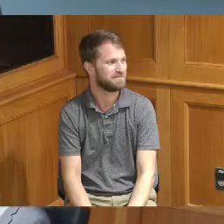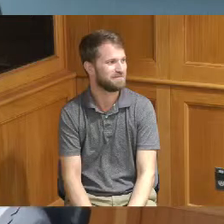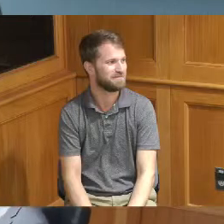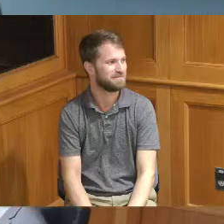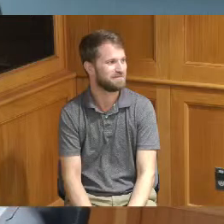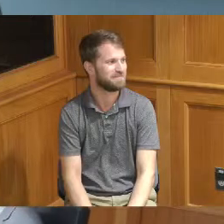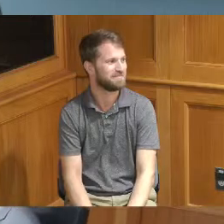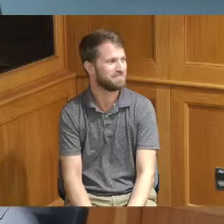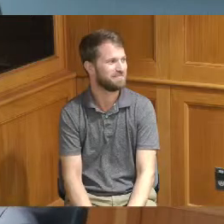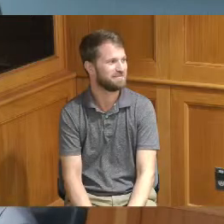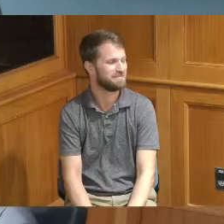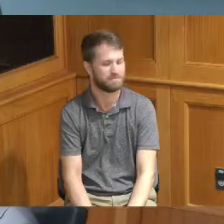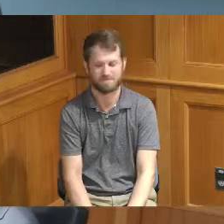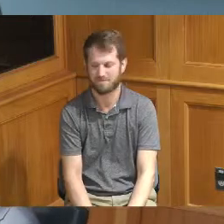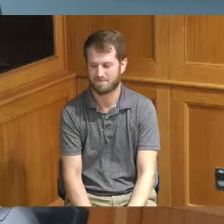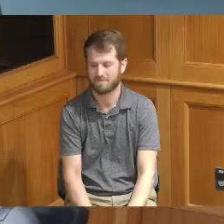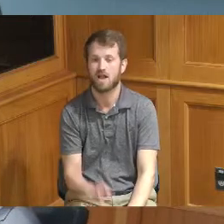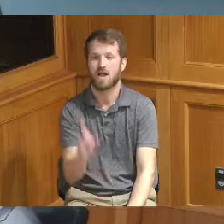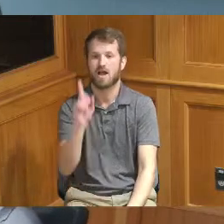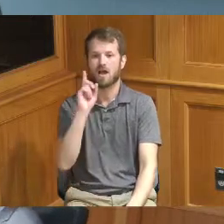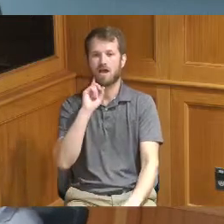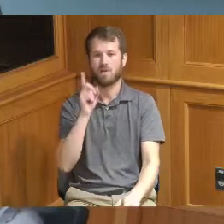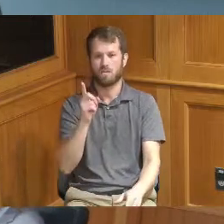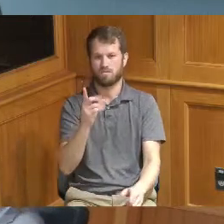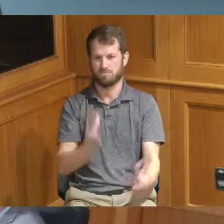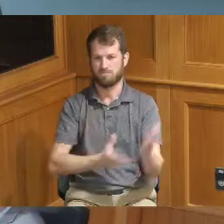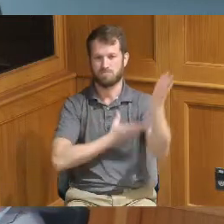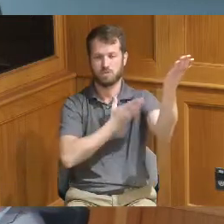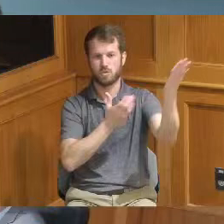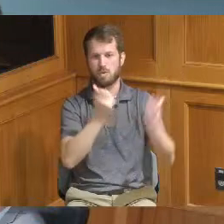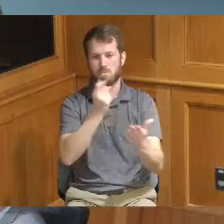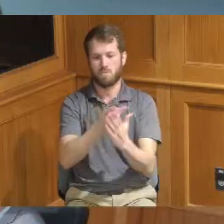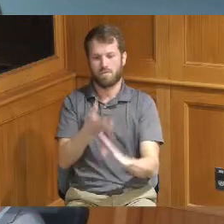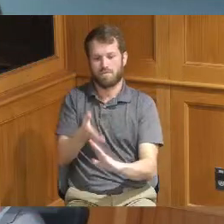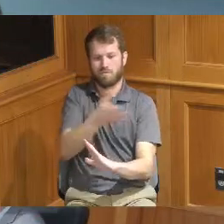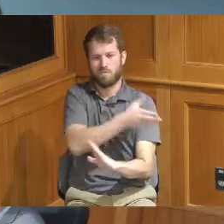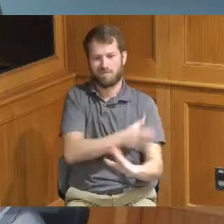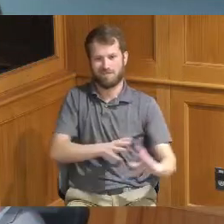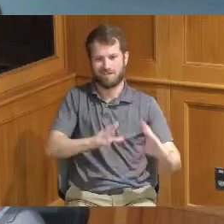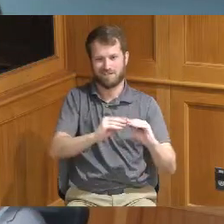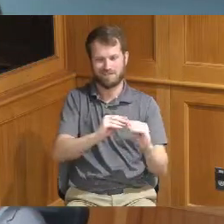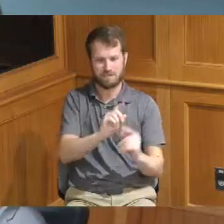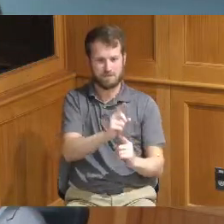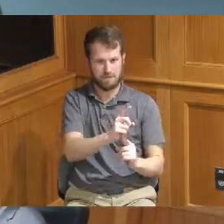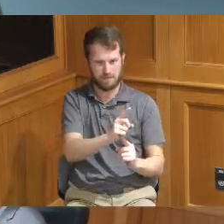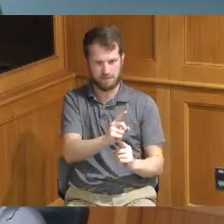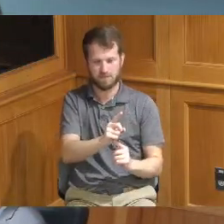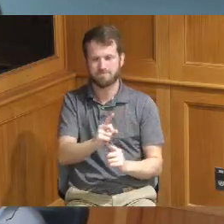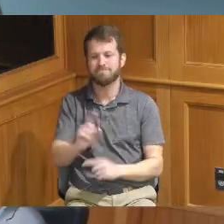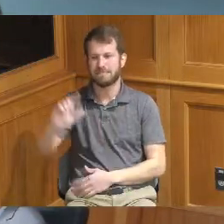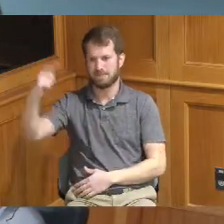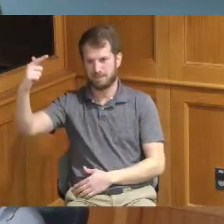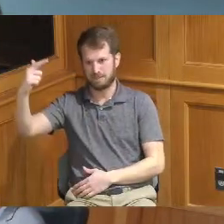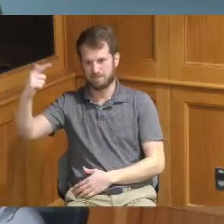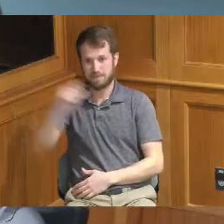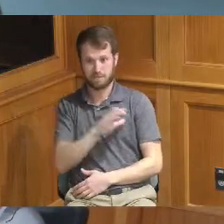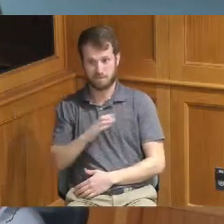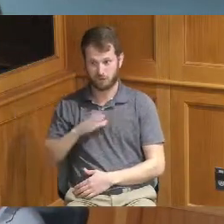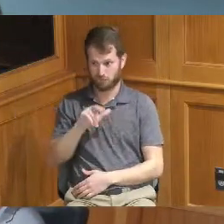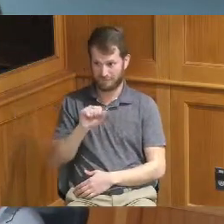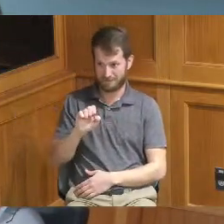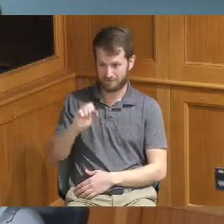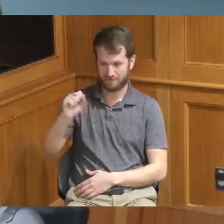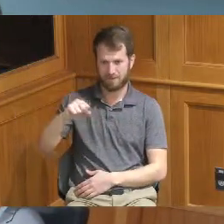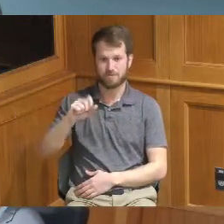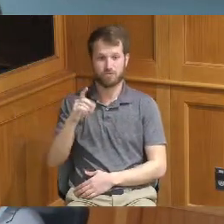All right. I make a motion to approve the minutes of the previous session. Second? Commissioner Reese. Yes. Commissioner